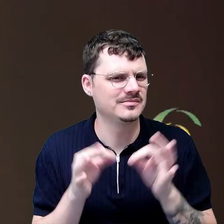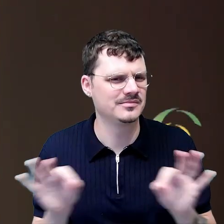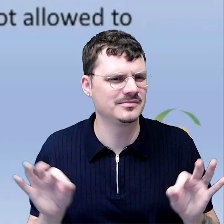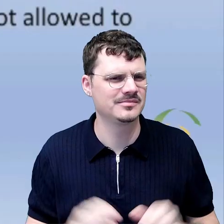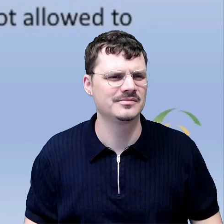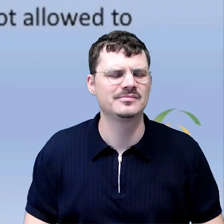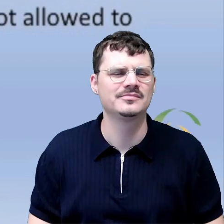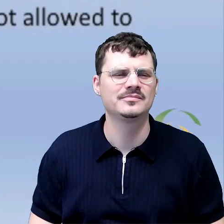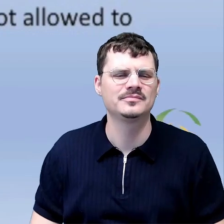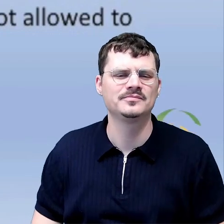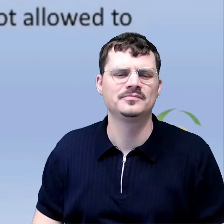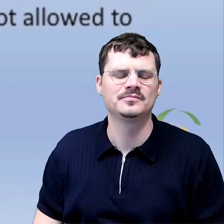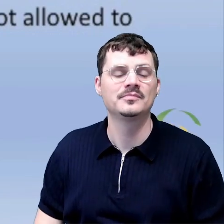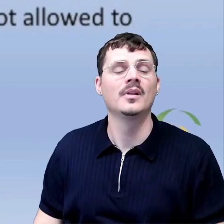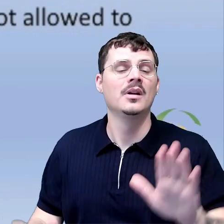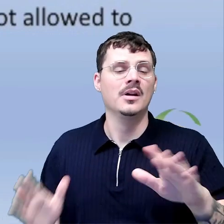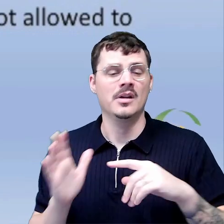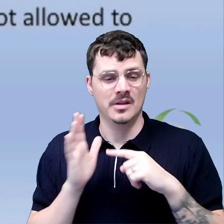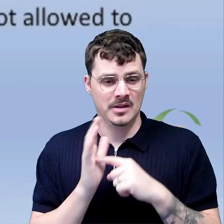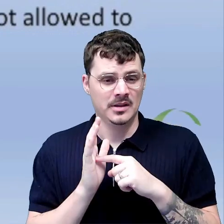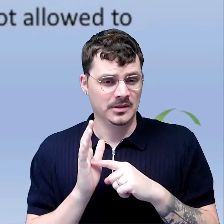agency?